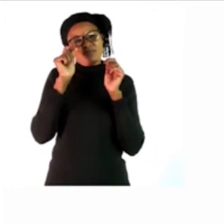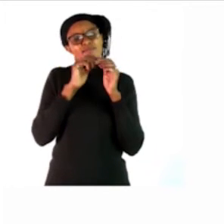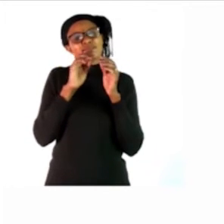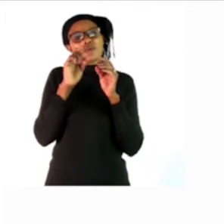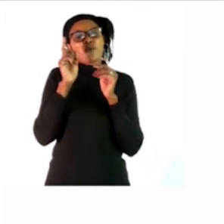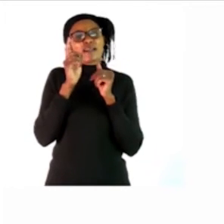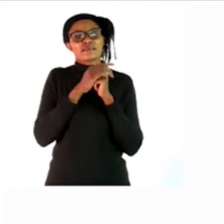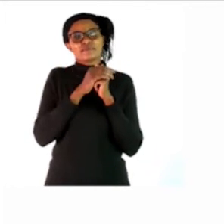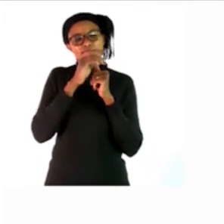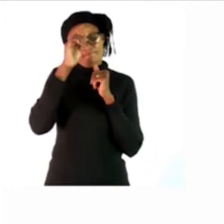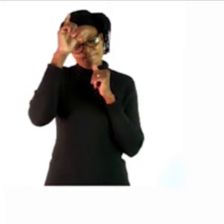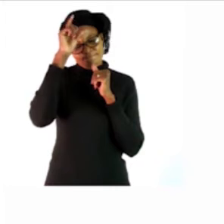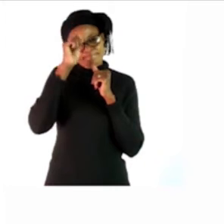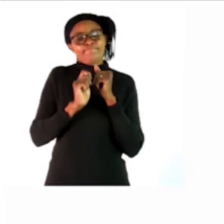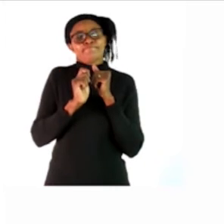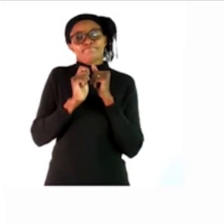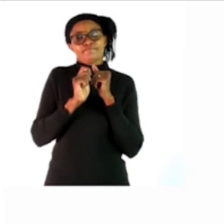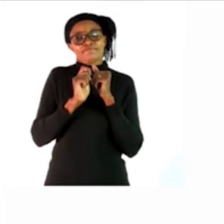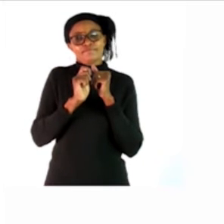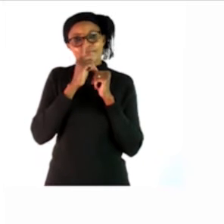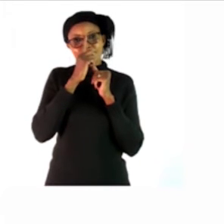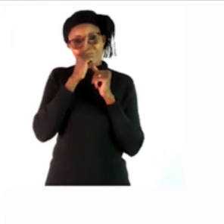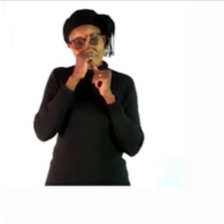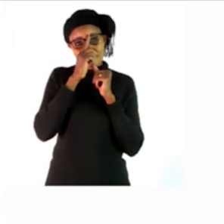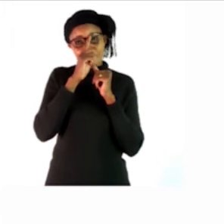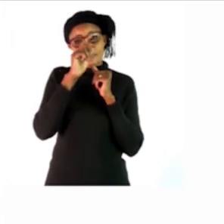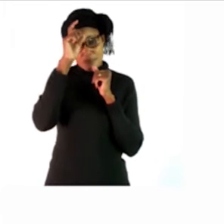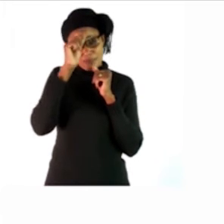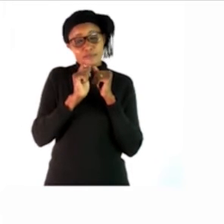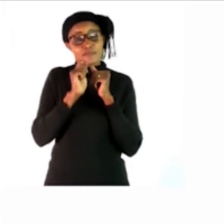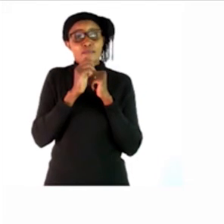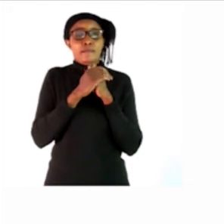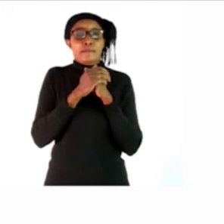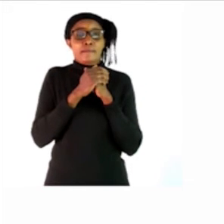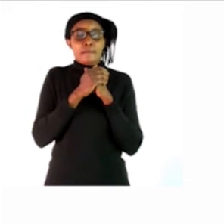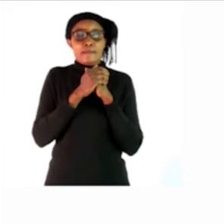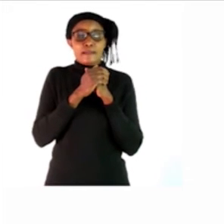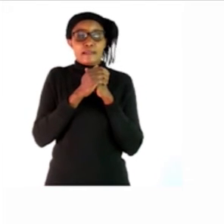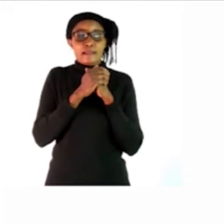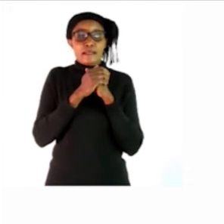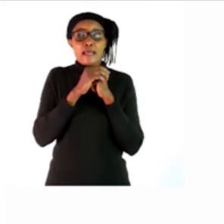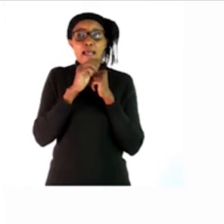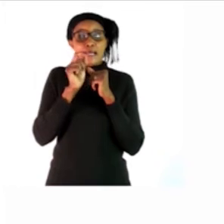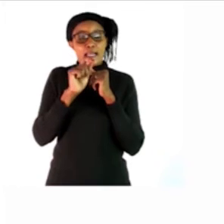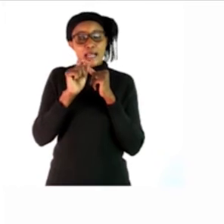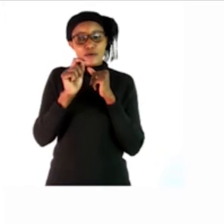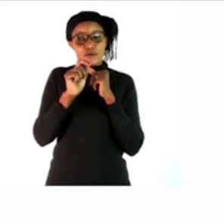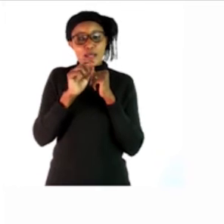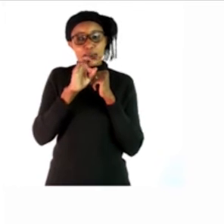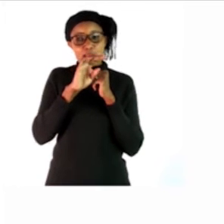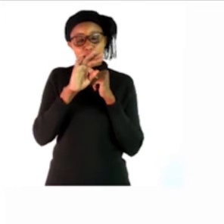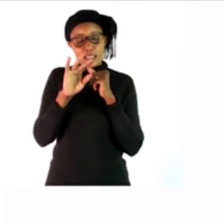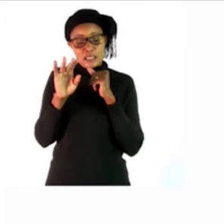a hat. It is a hat. Write the letter H in